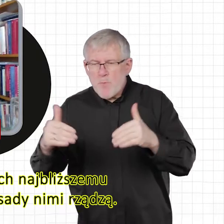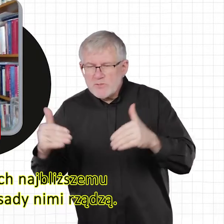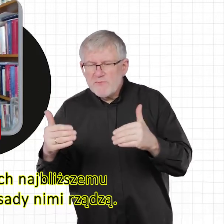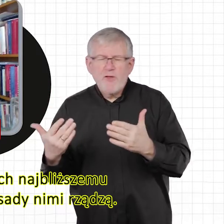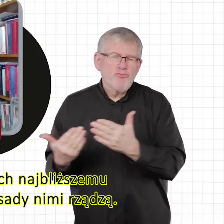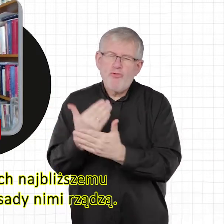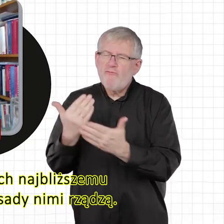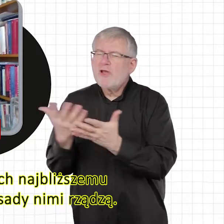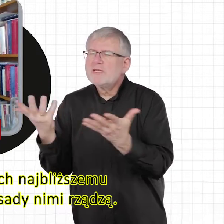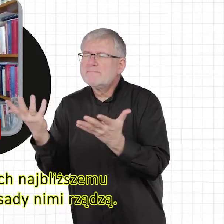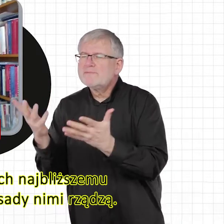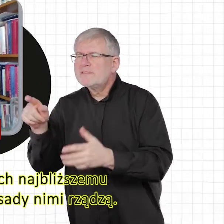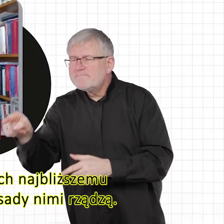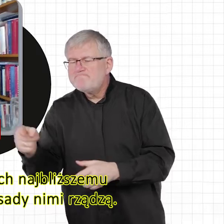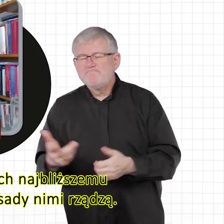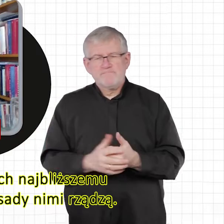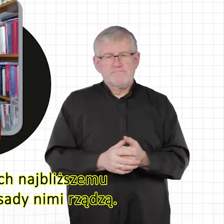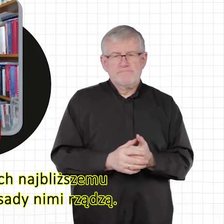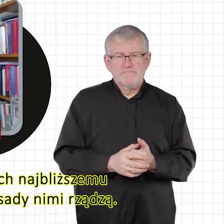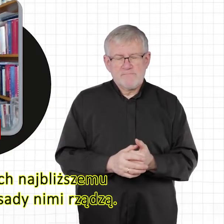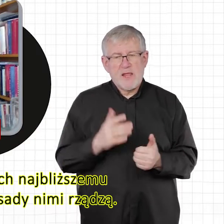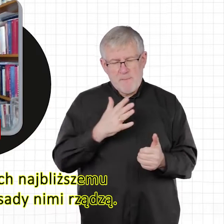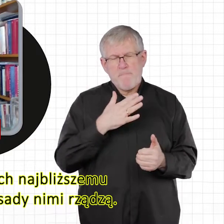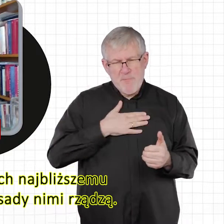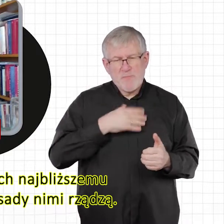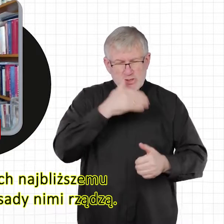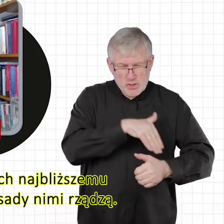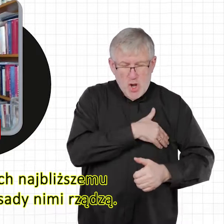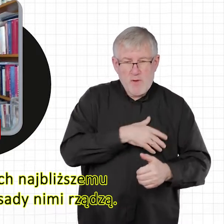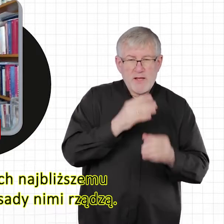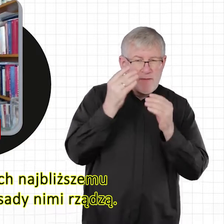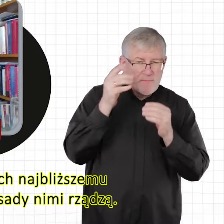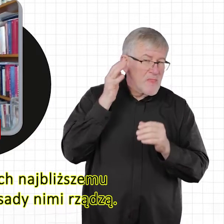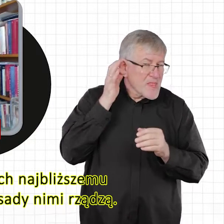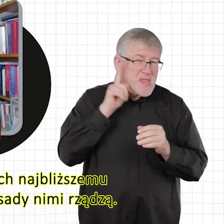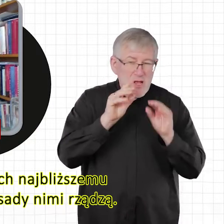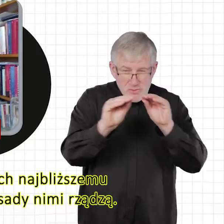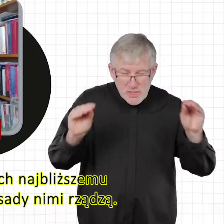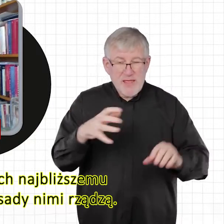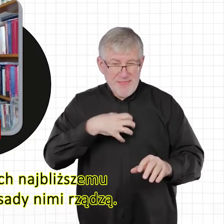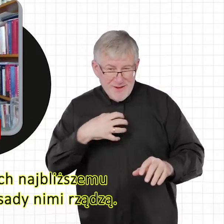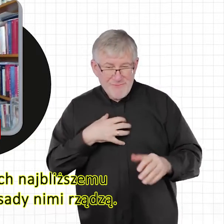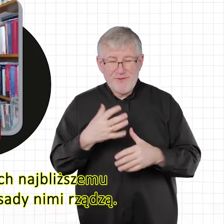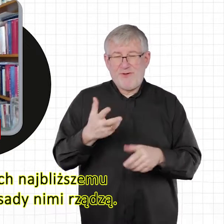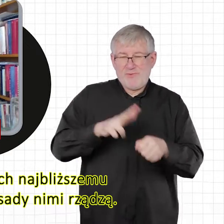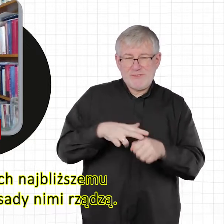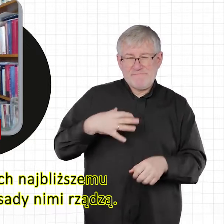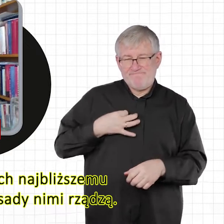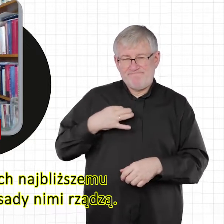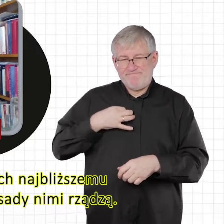looking into their society and their environment and thinking like, what are